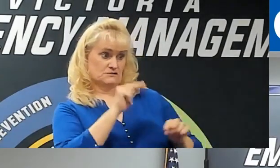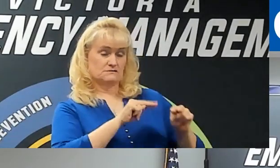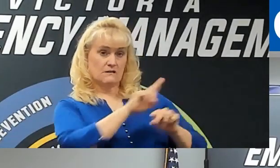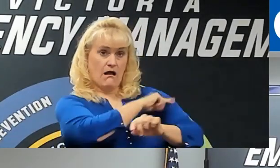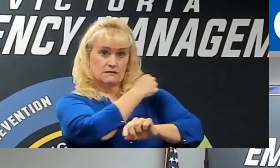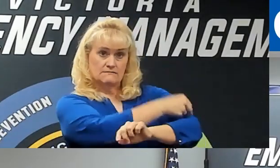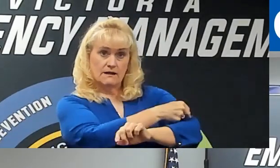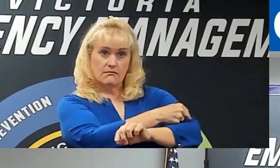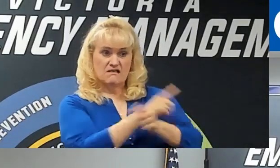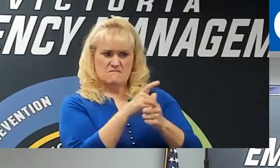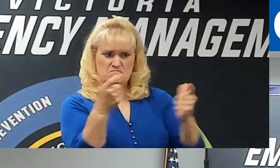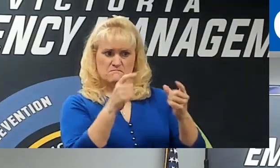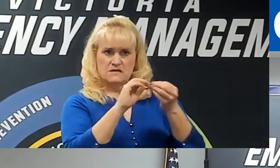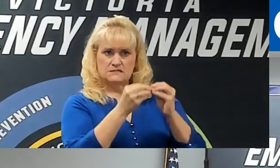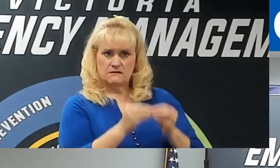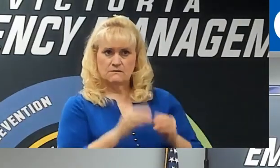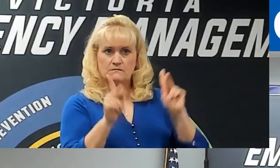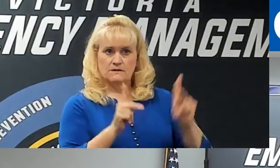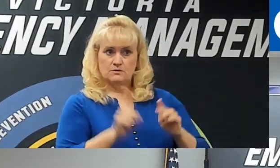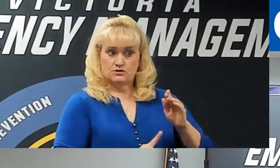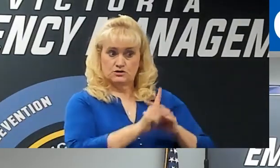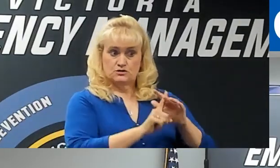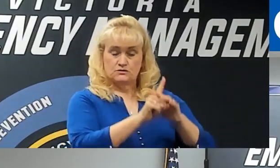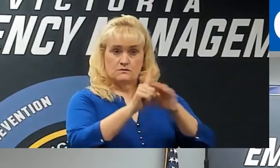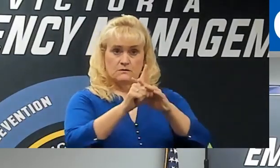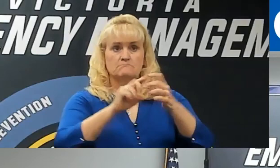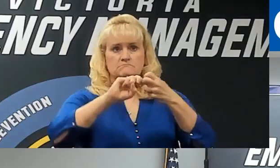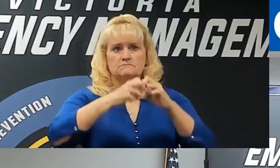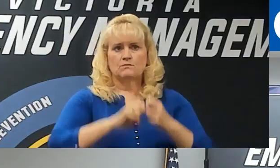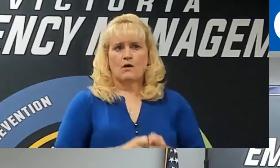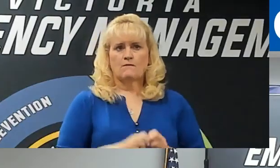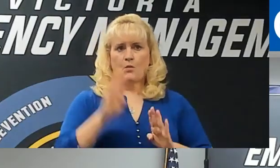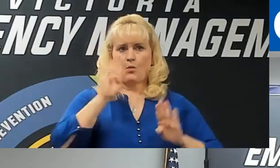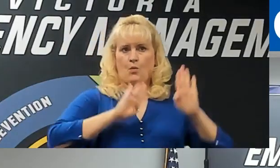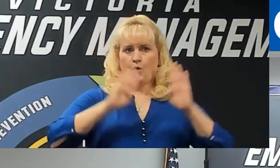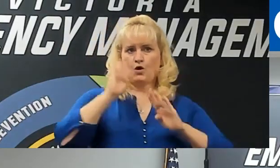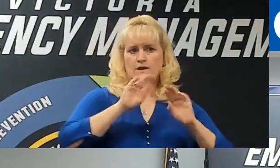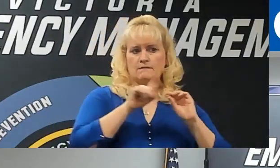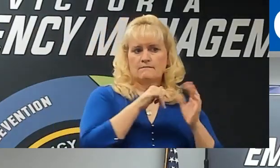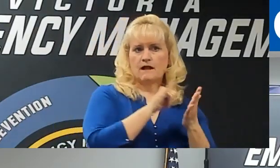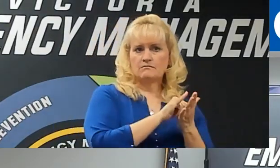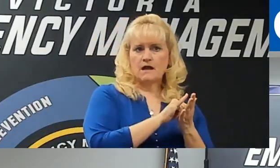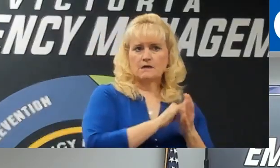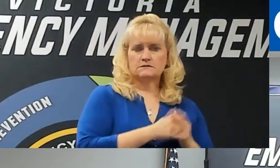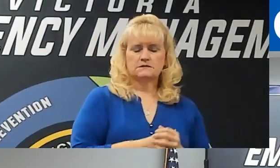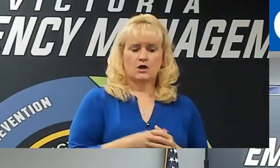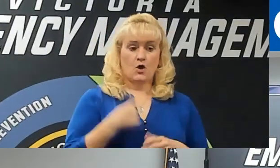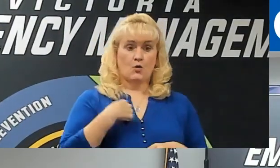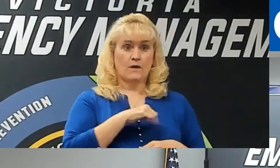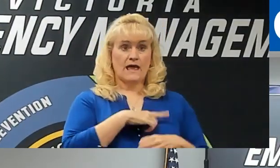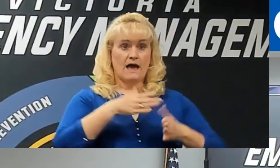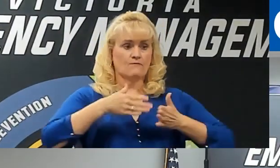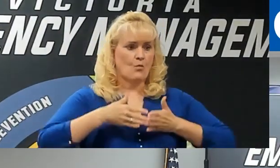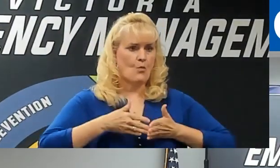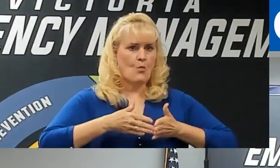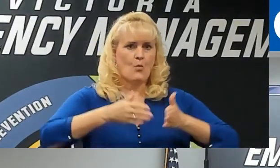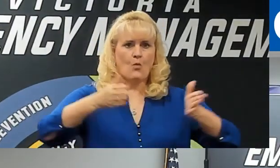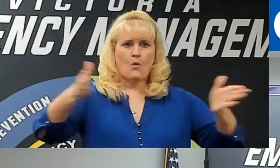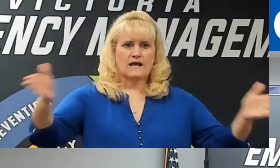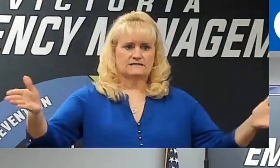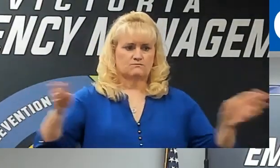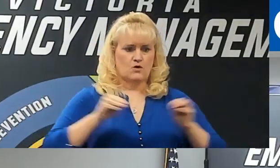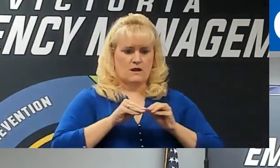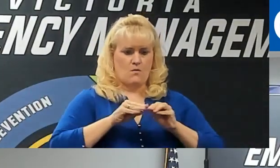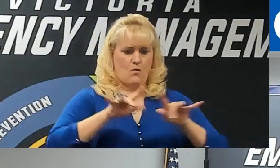as far as being healthcare providers and being people that take care of patients with COVID. We are at widespread community transmission, and